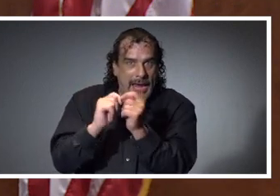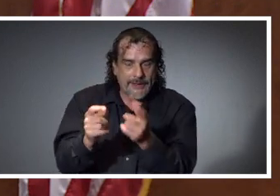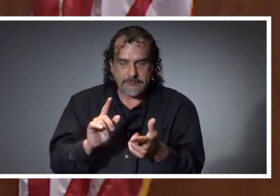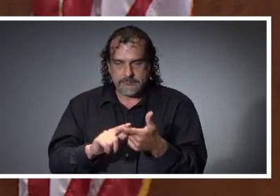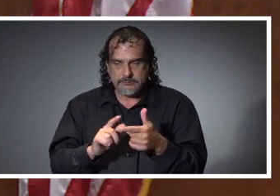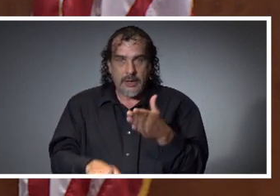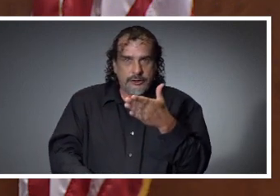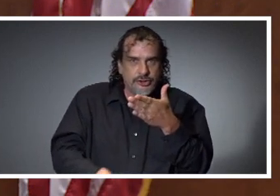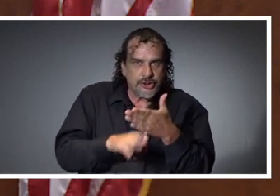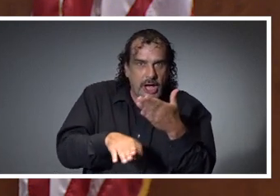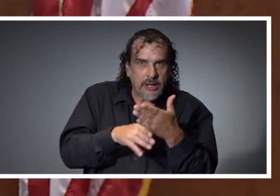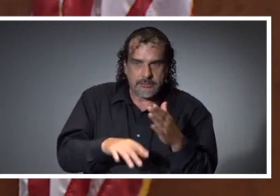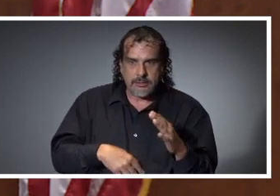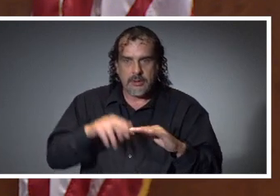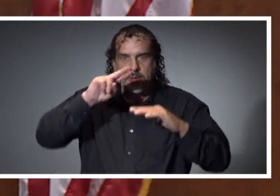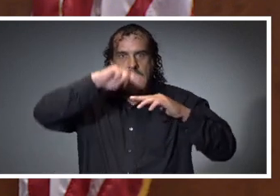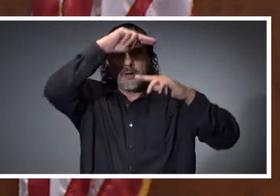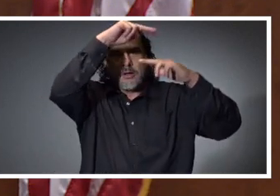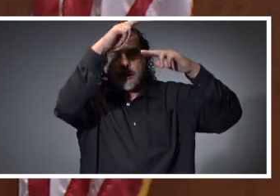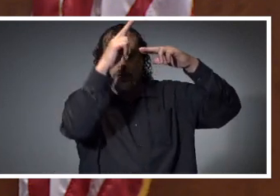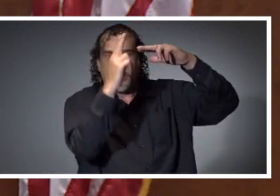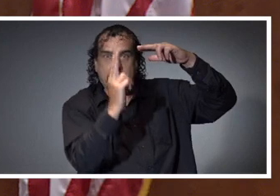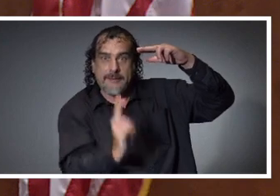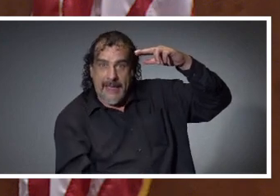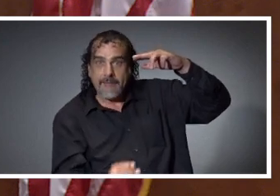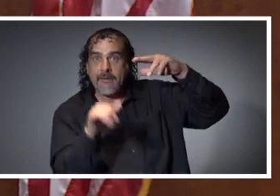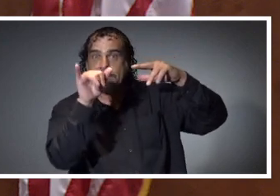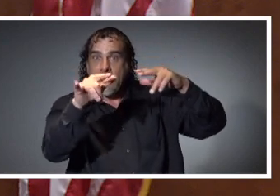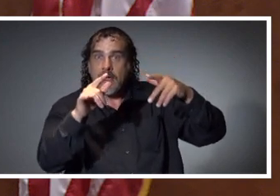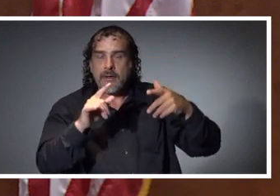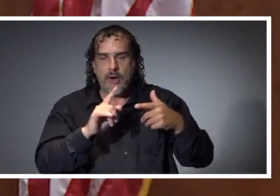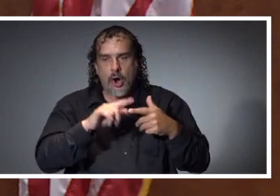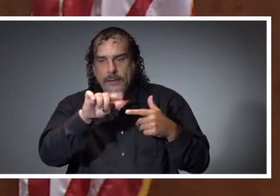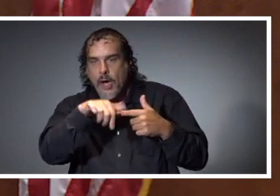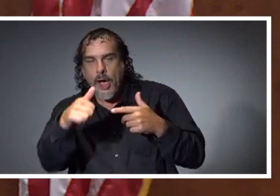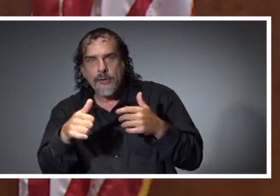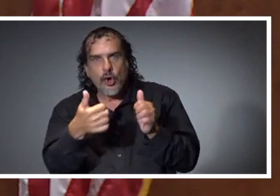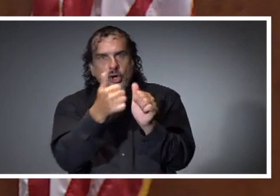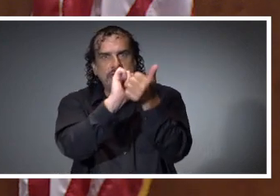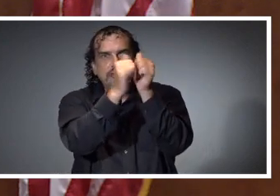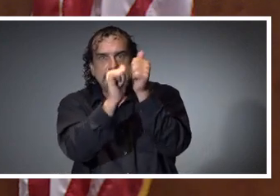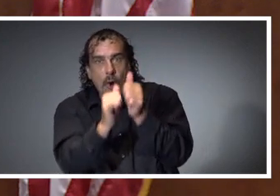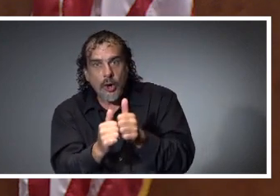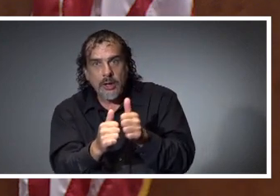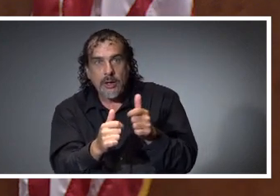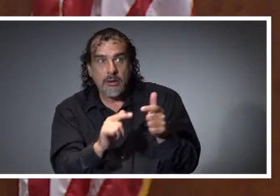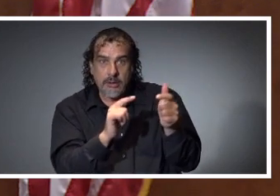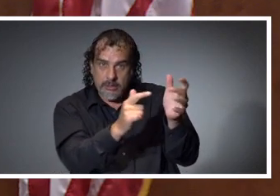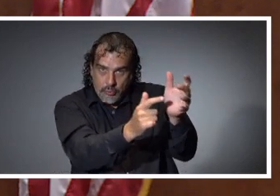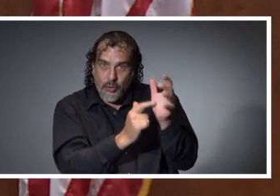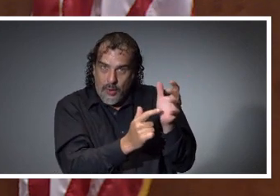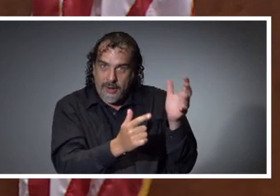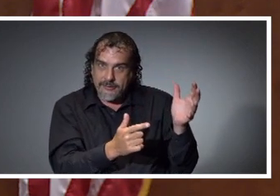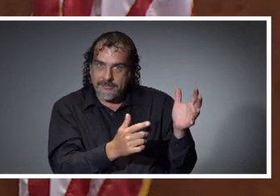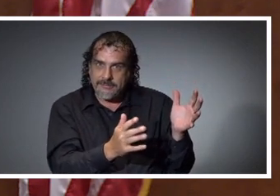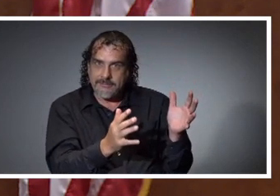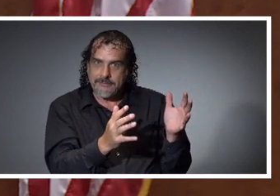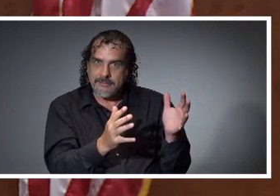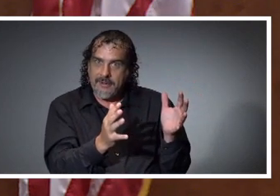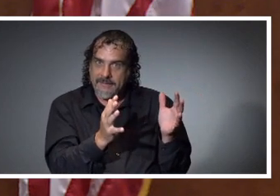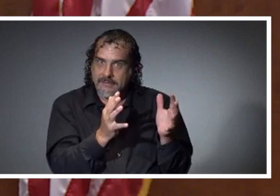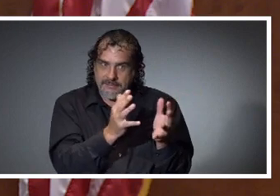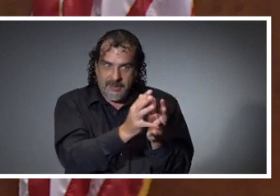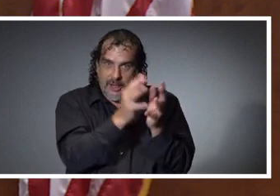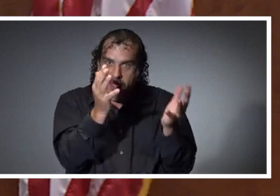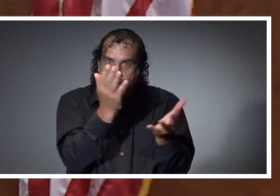or diving at some universities or the other sports, it requires significant